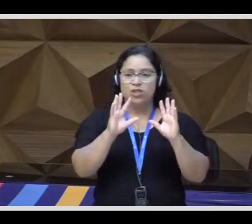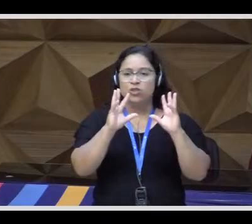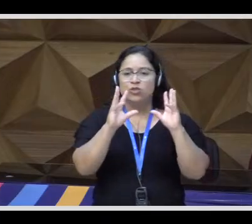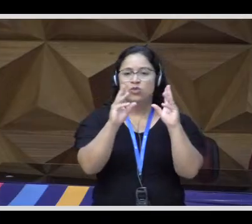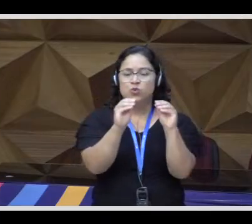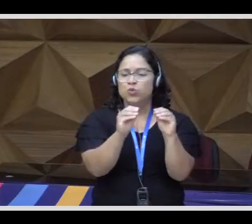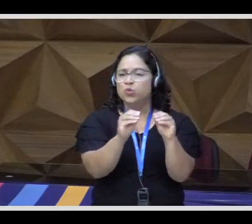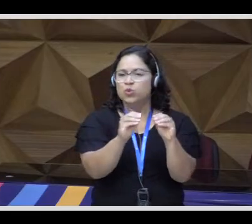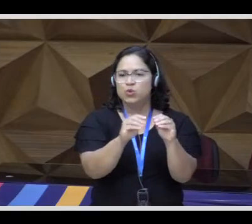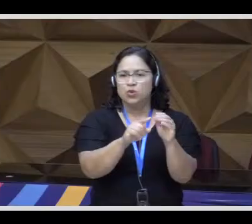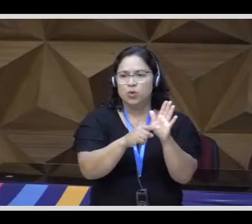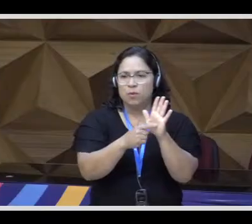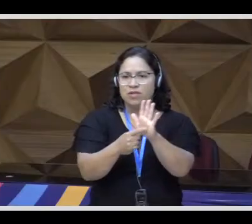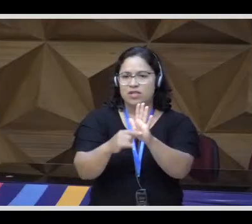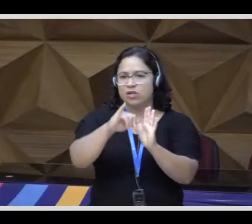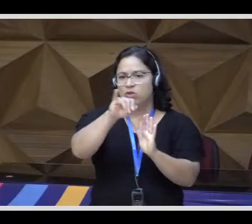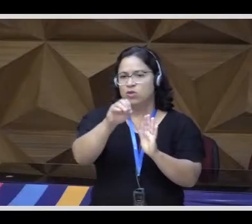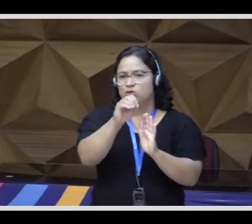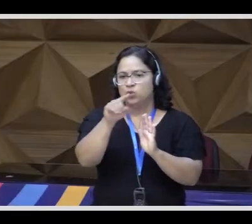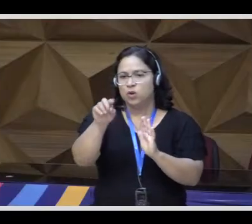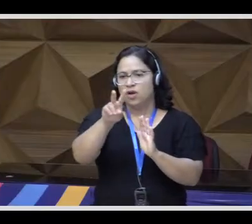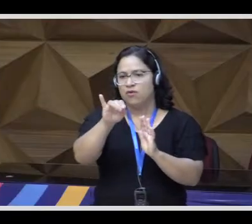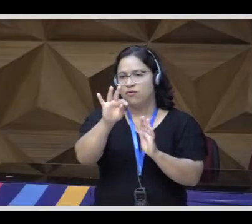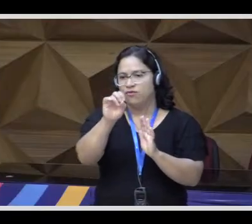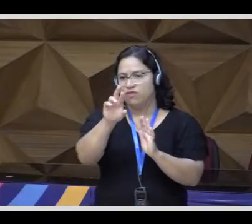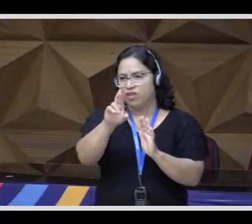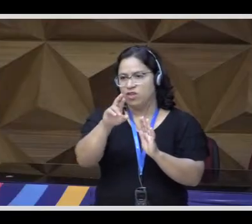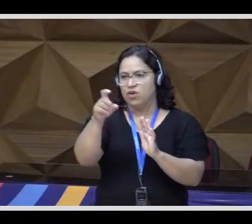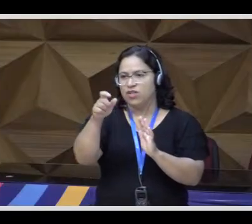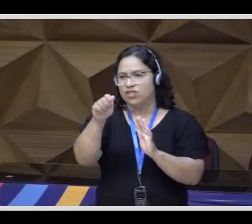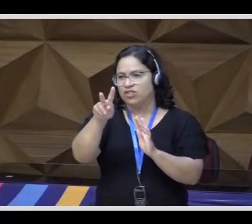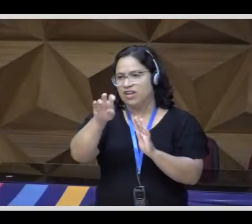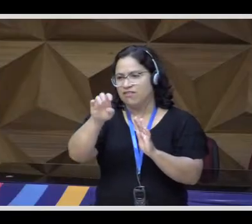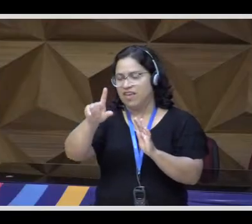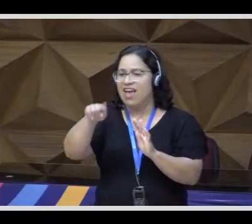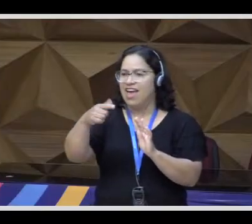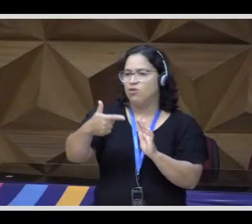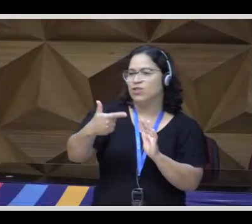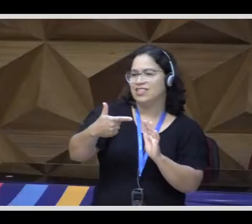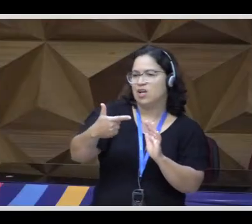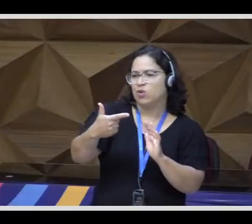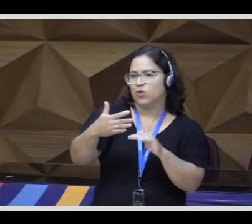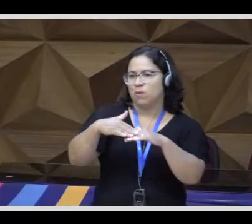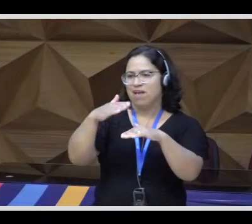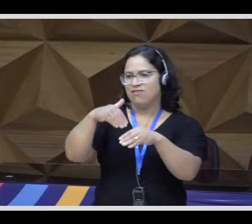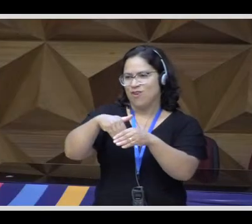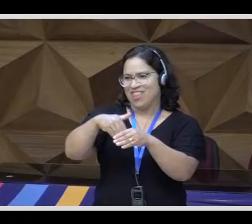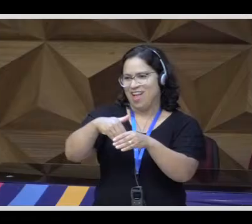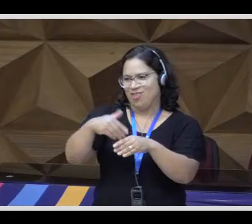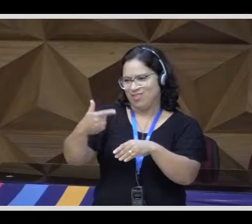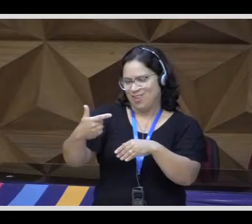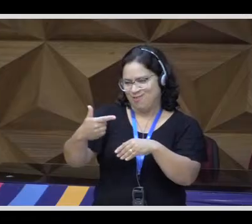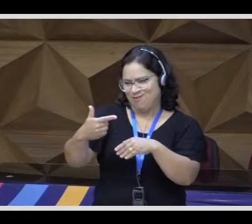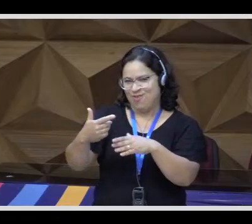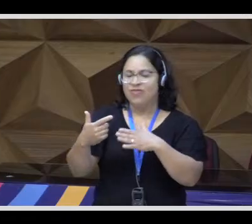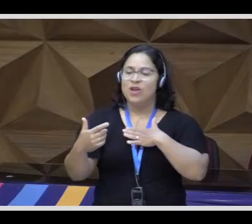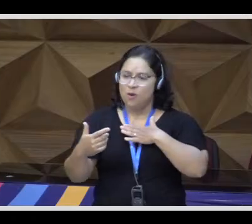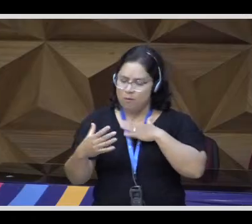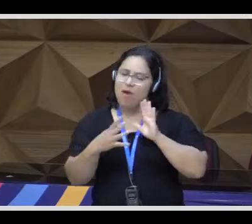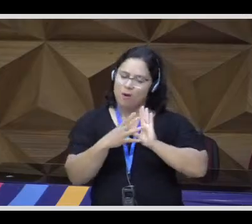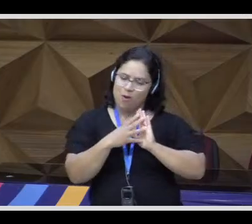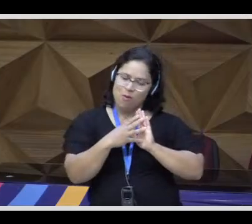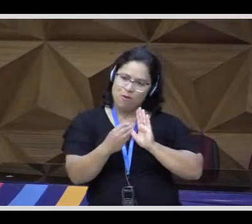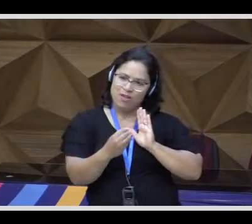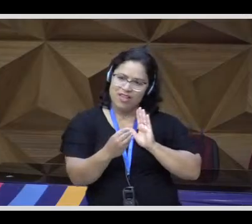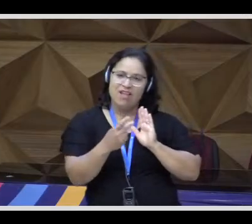Xavier, was going to be the second most voted in that election. And my model saying, no, the second more